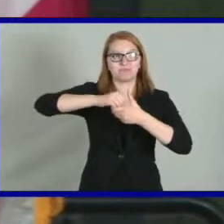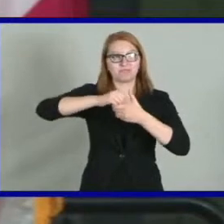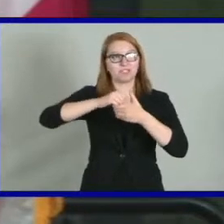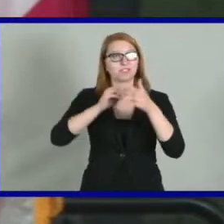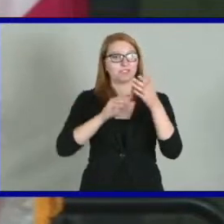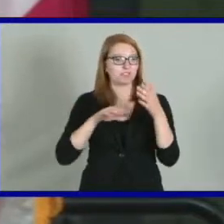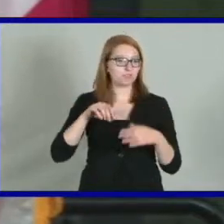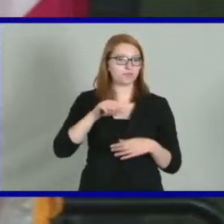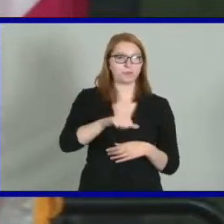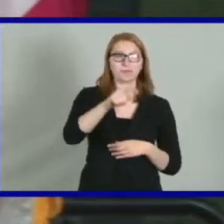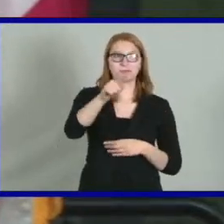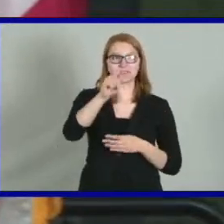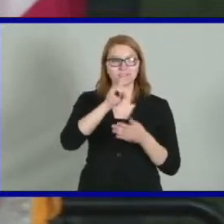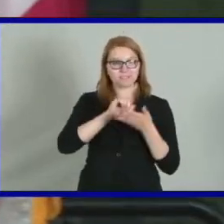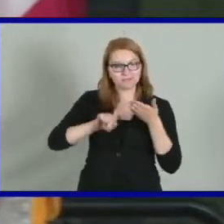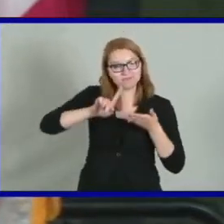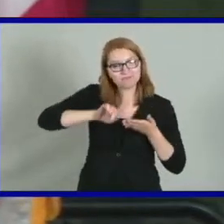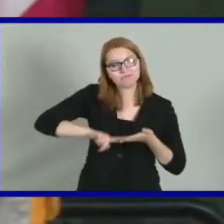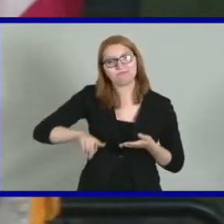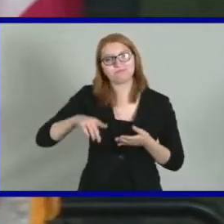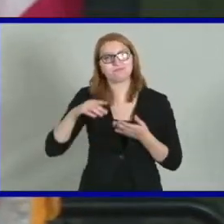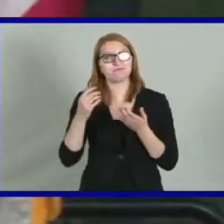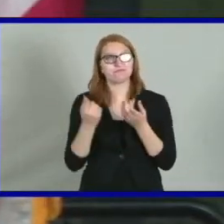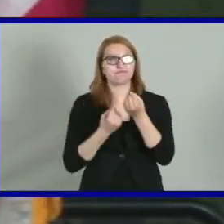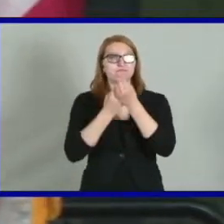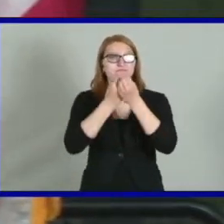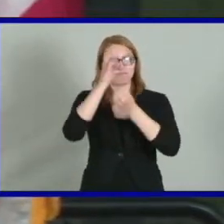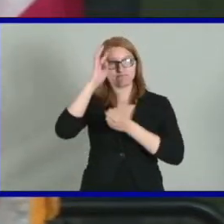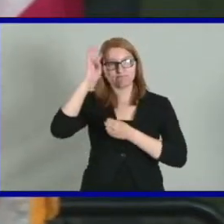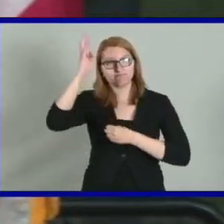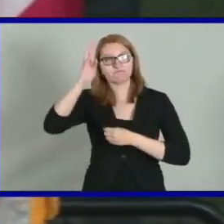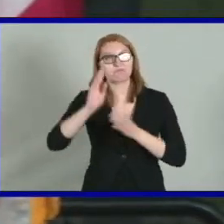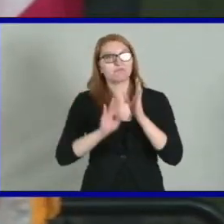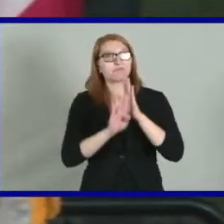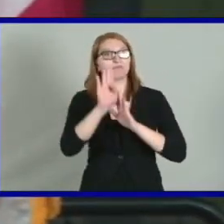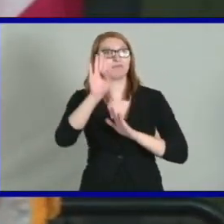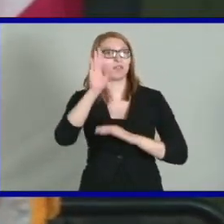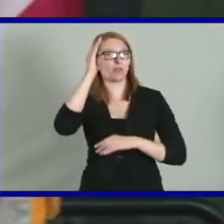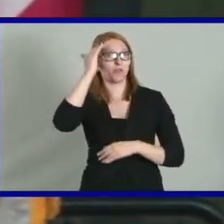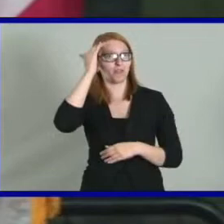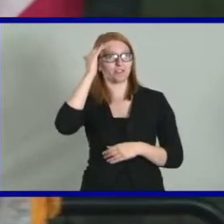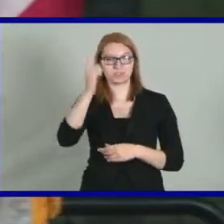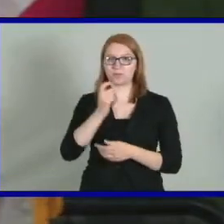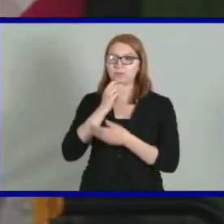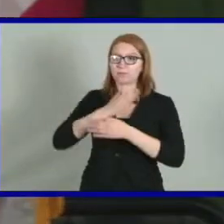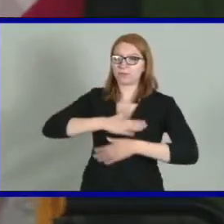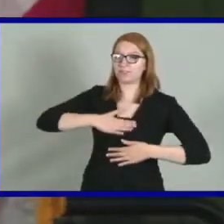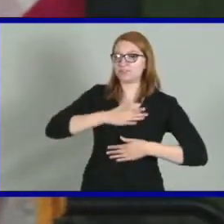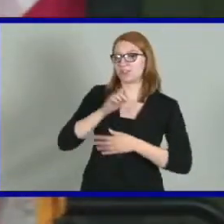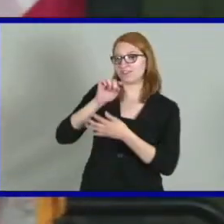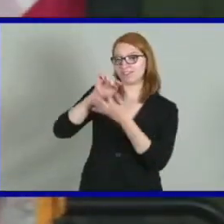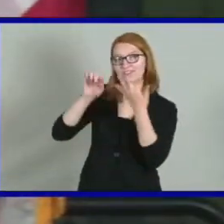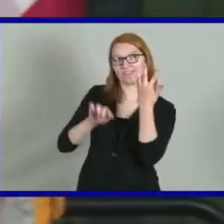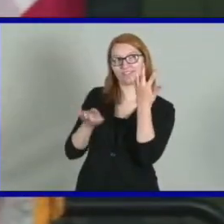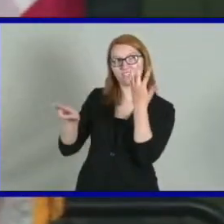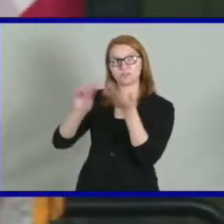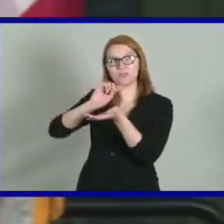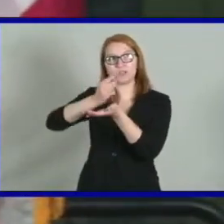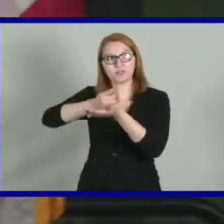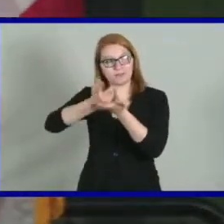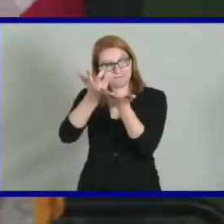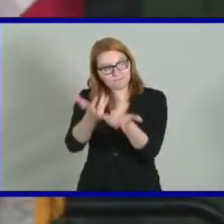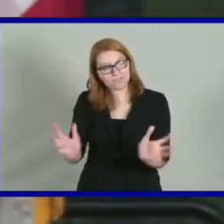Mr. President, I am pleased to present to you these graduates for acknowledgement of their earned doctoral